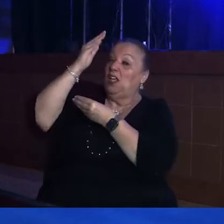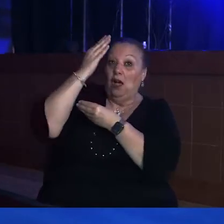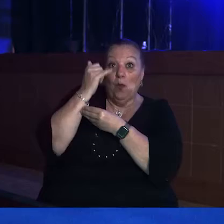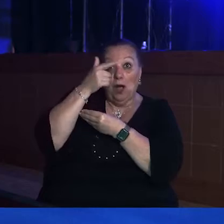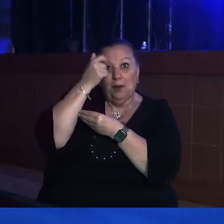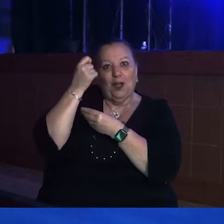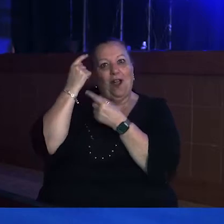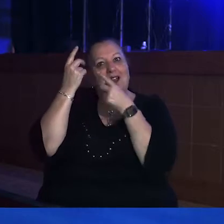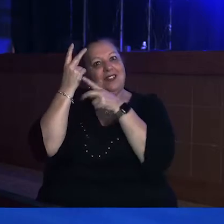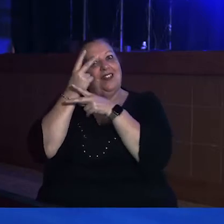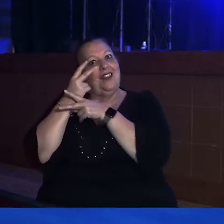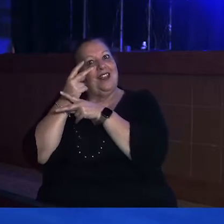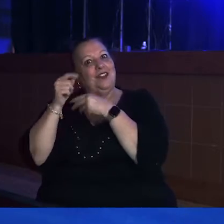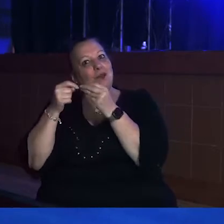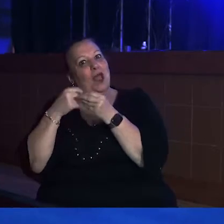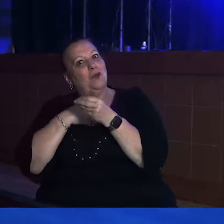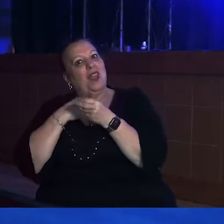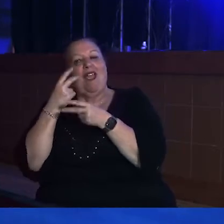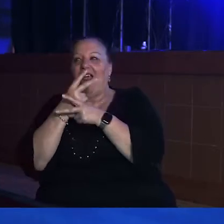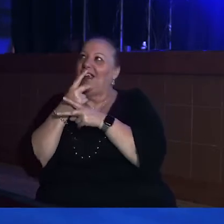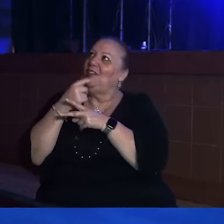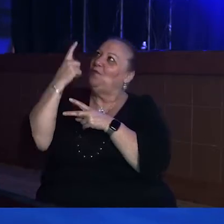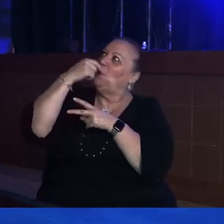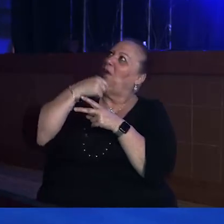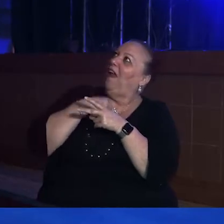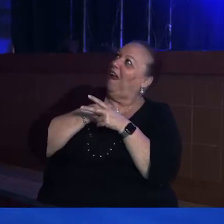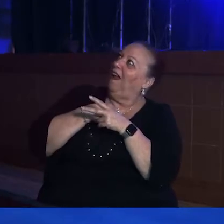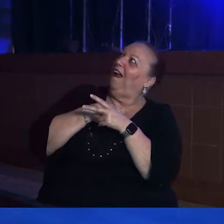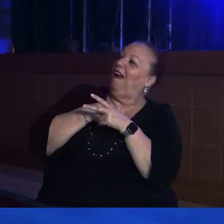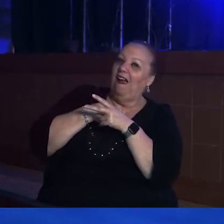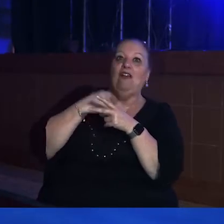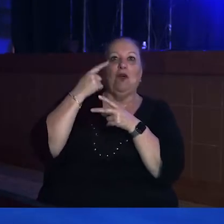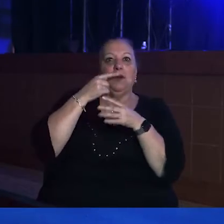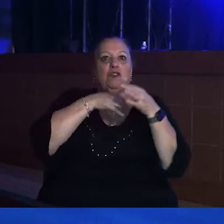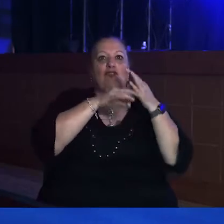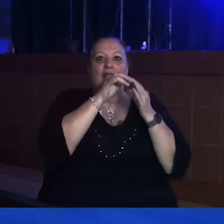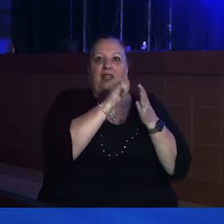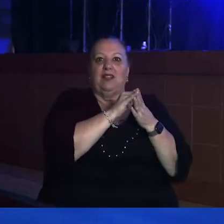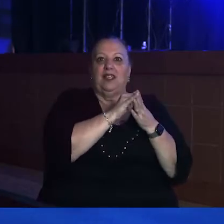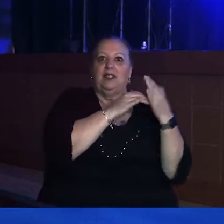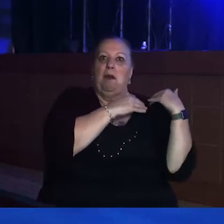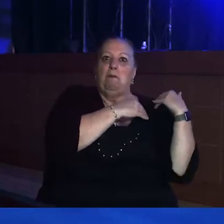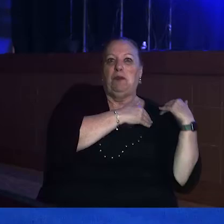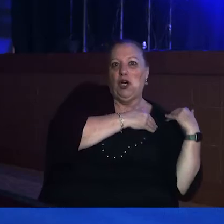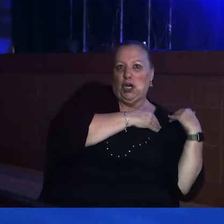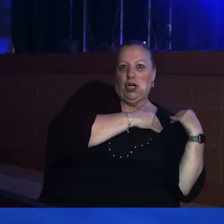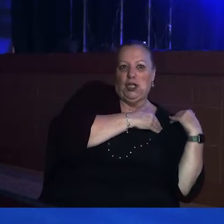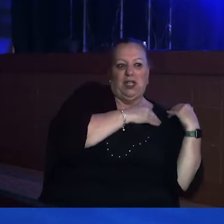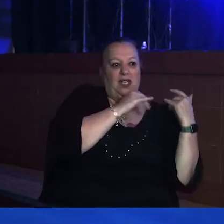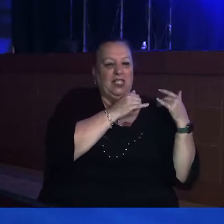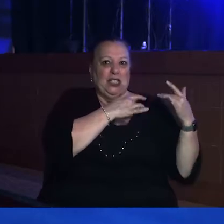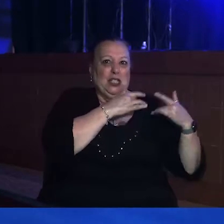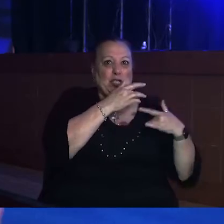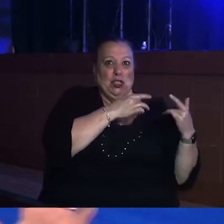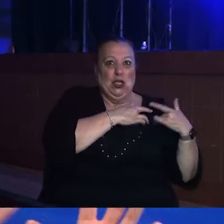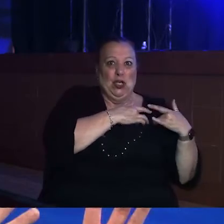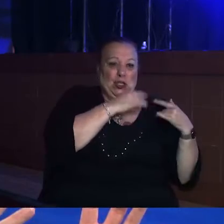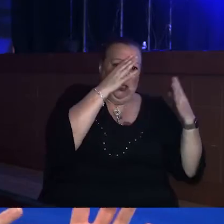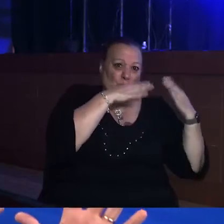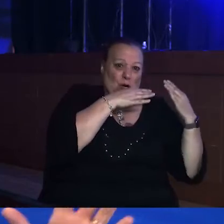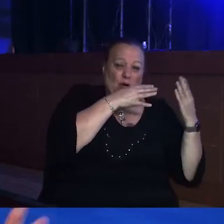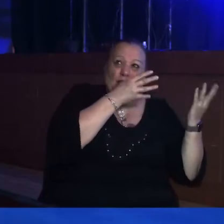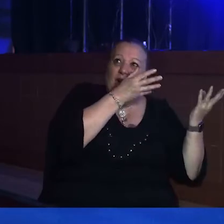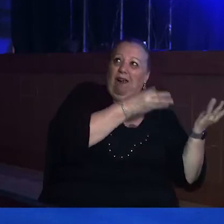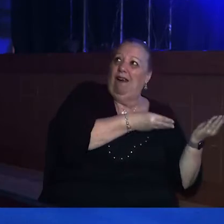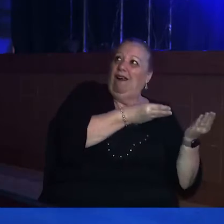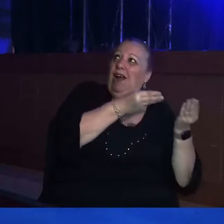really does care for me. So I'm going to trade this burden. I'm going to trade this concern, this worry. I'm going to give it to